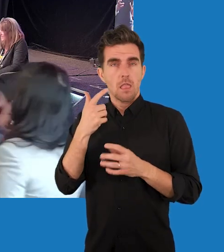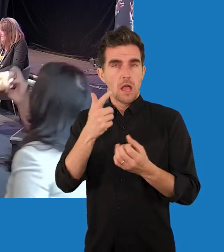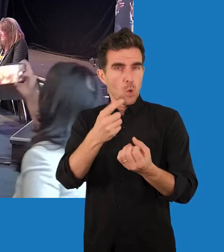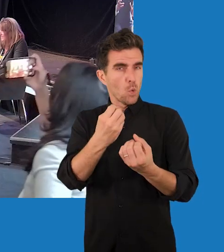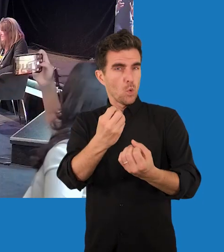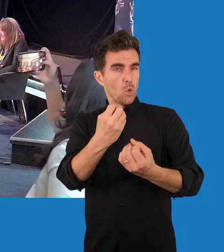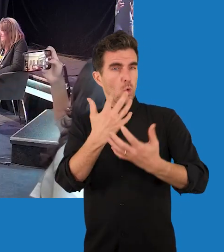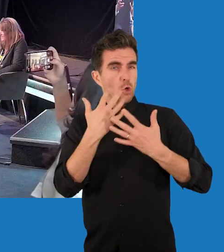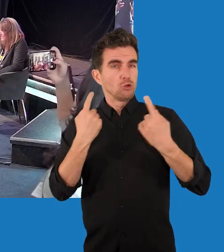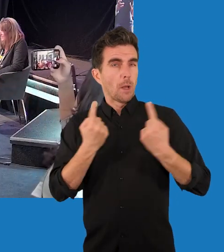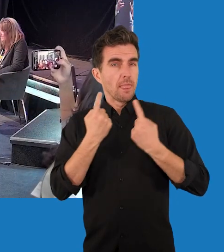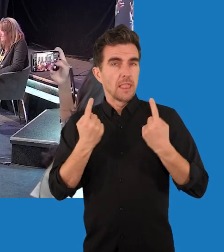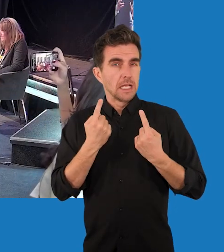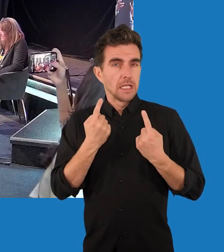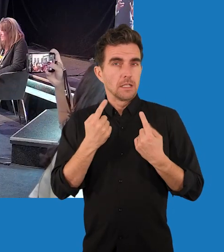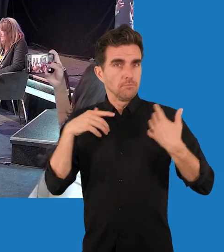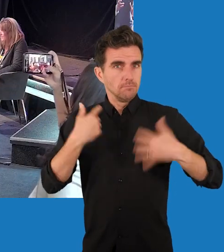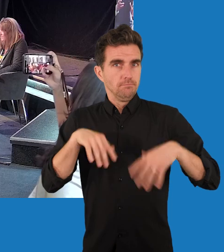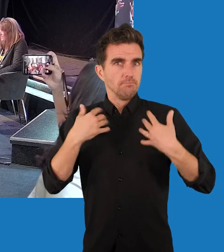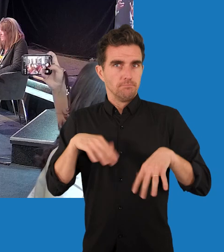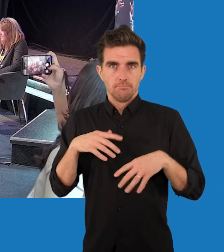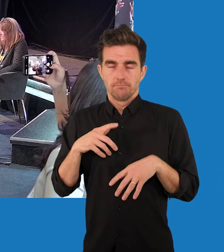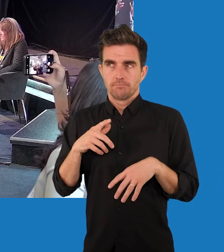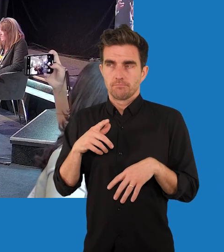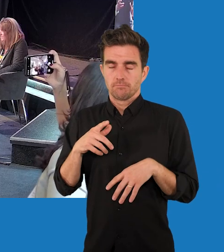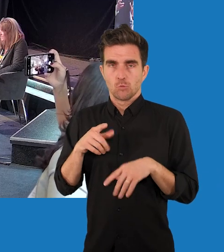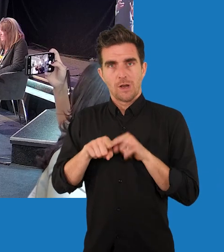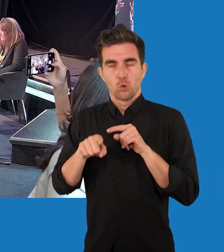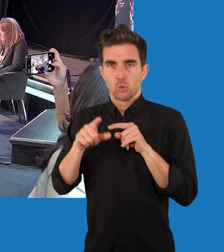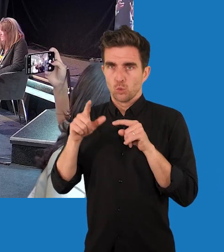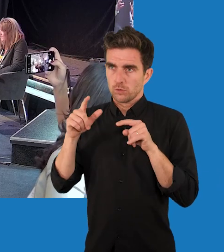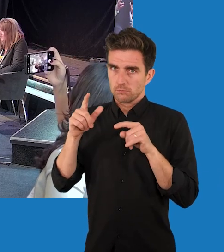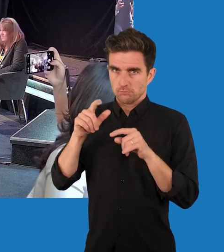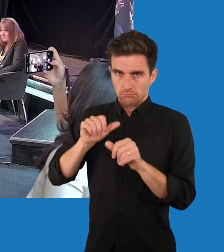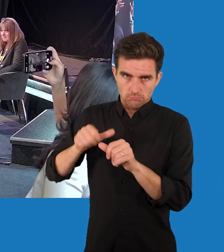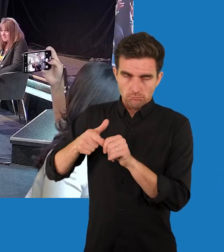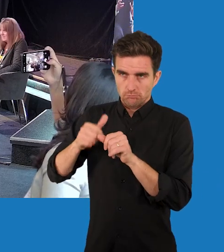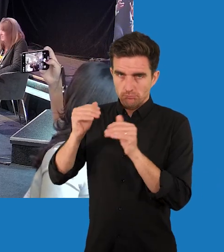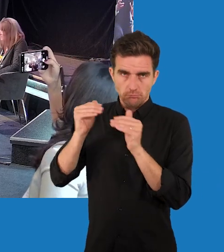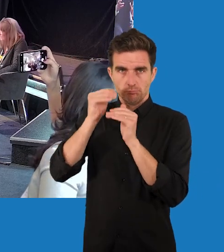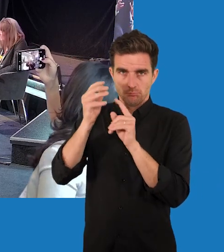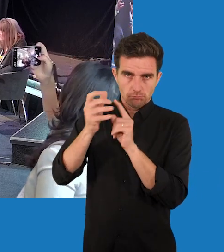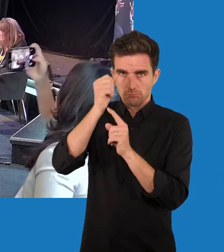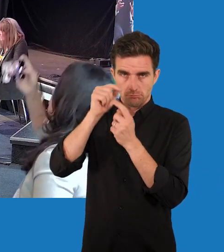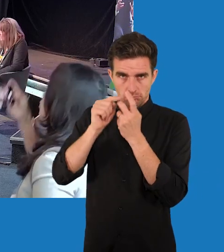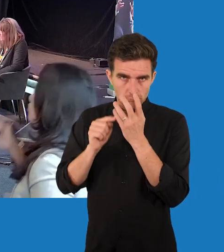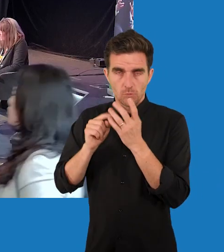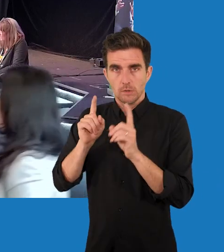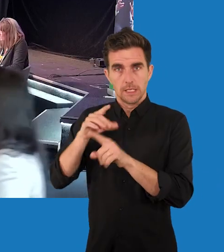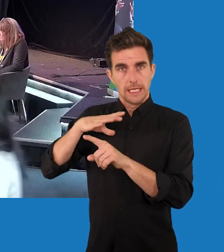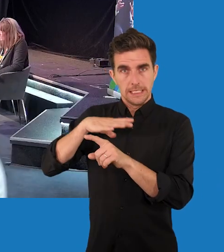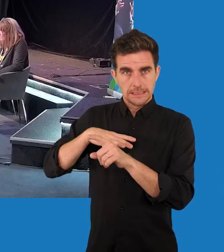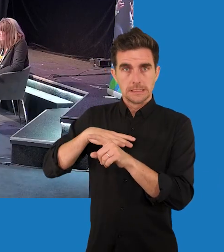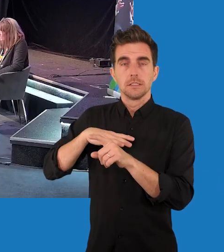having, you said earlier on something to the effect, somebody earlier on was saying something to the effect of trying to